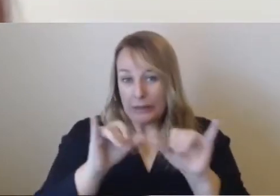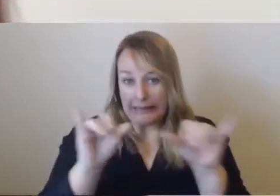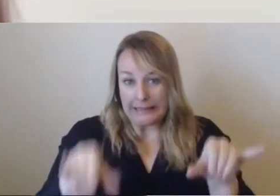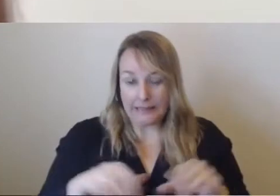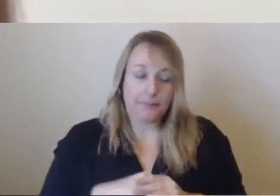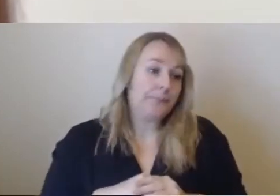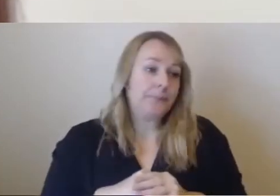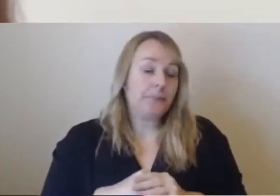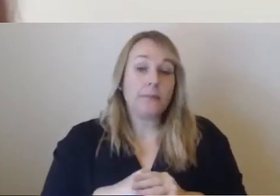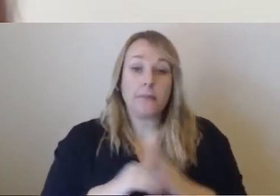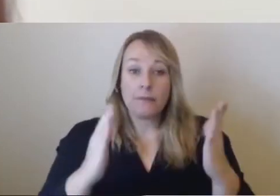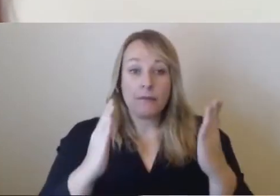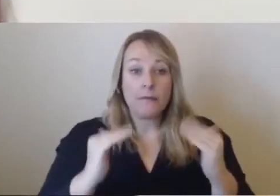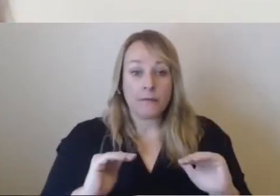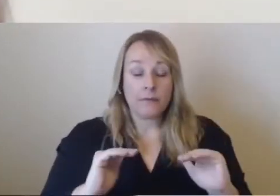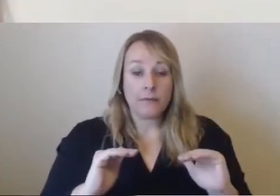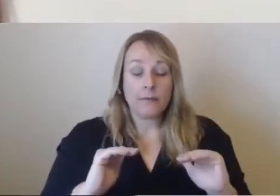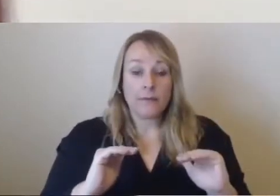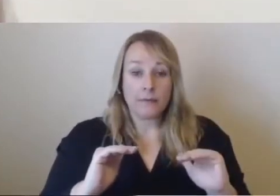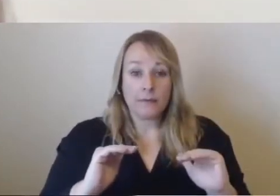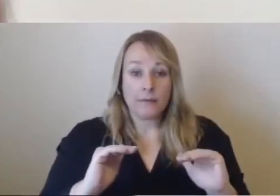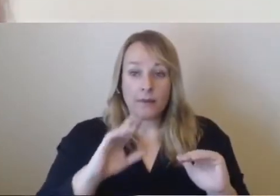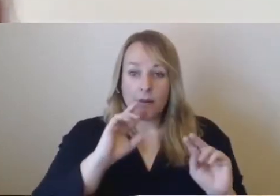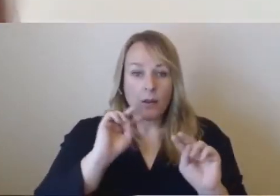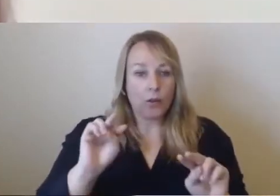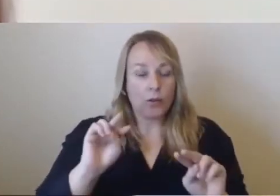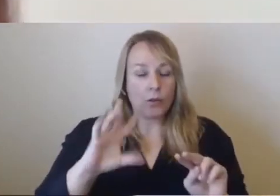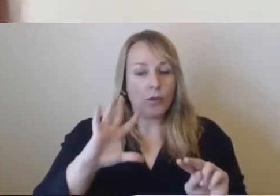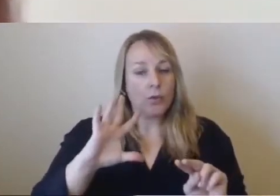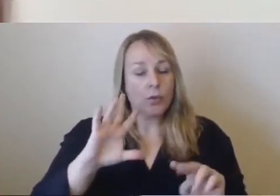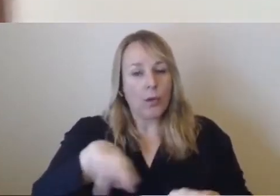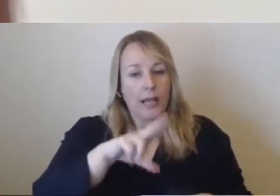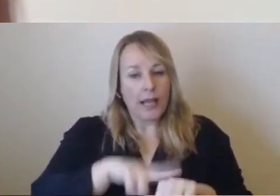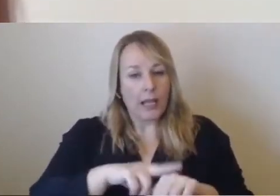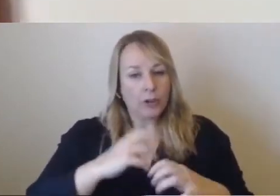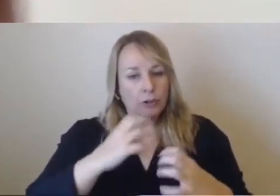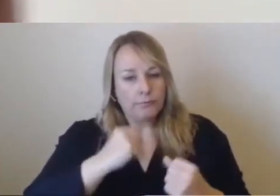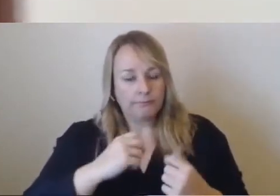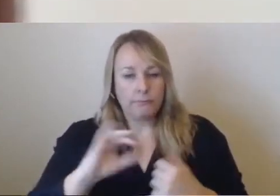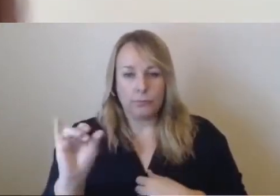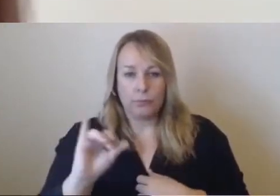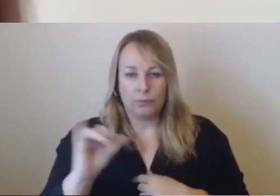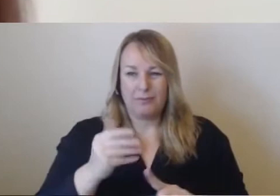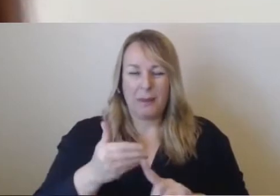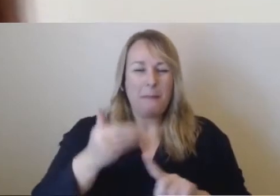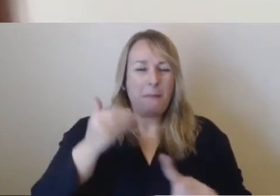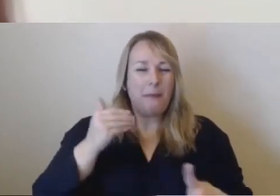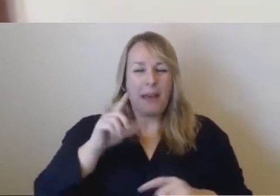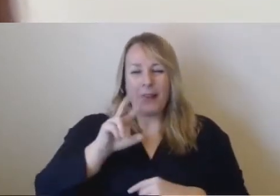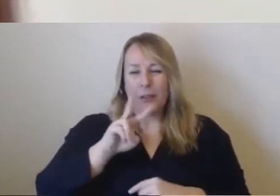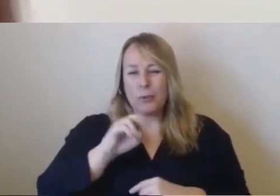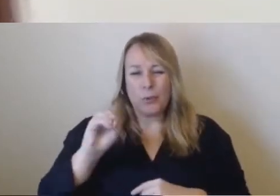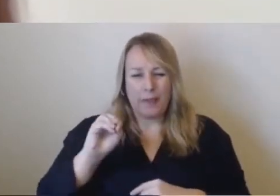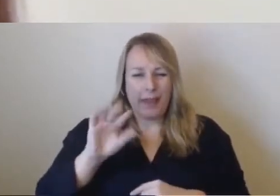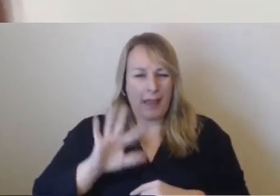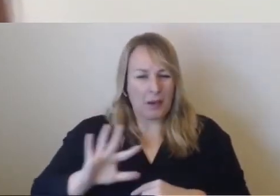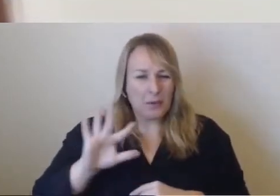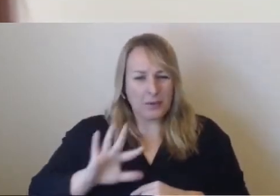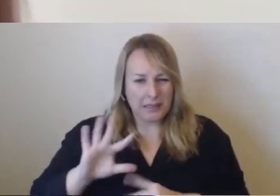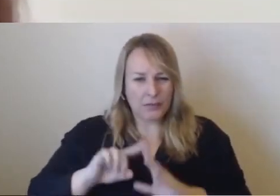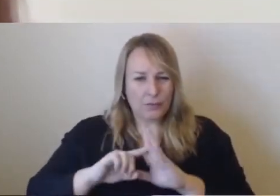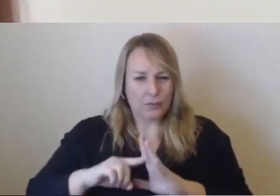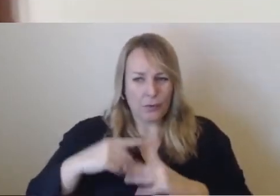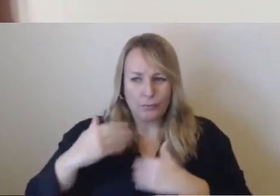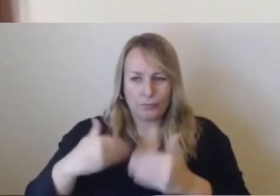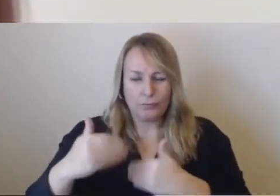an increased focus on nationalism. And again, this goes back into the 2000s. It's not brand new, but I would say with